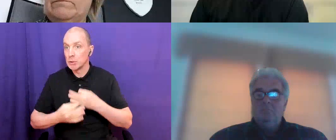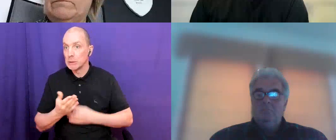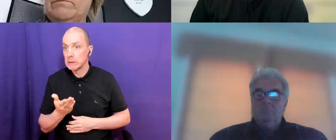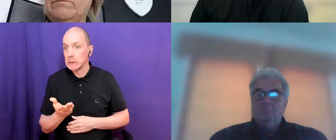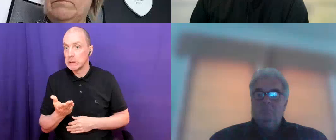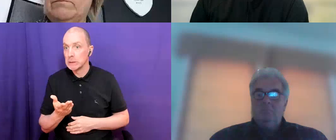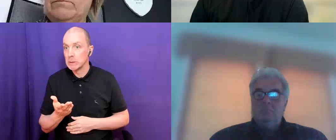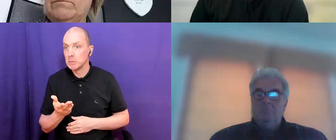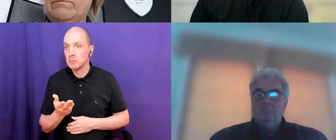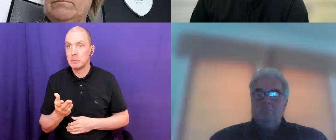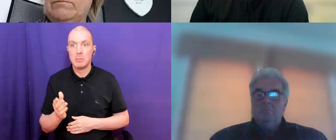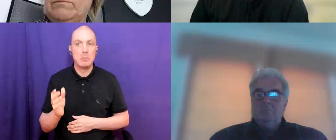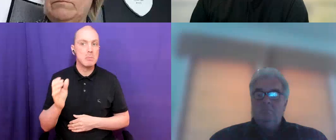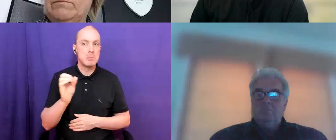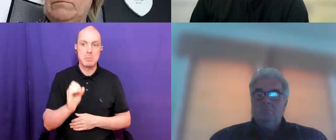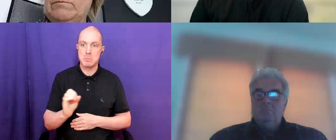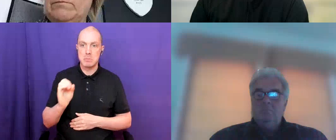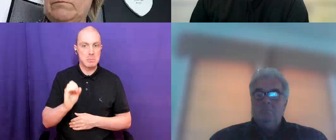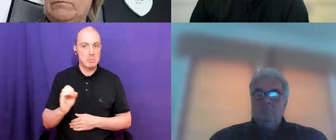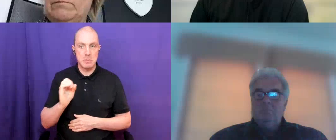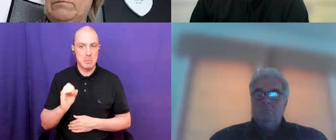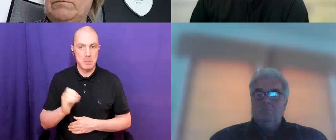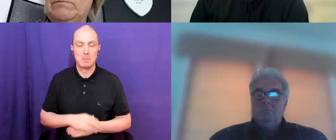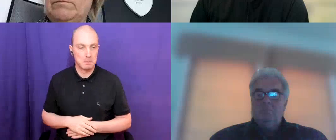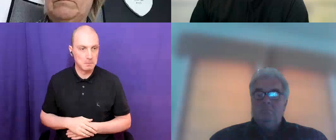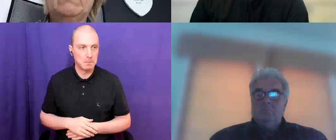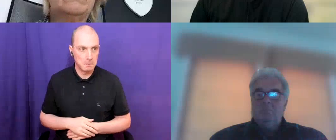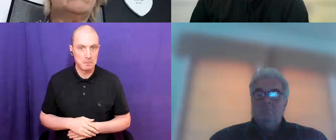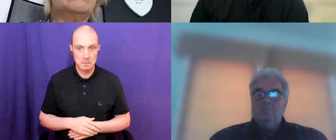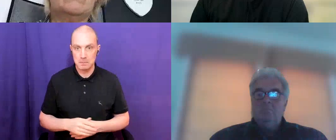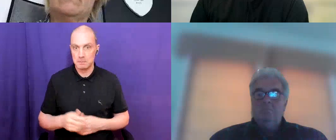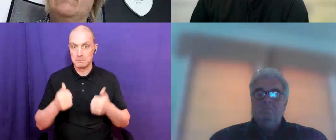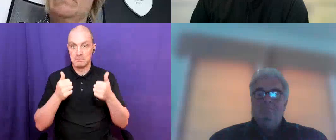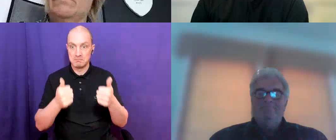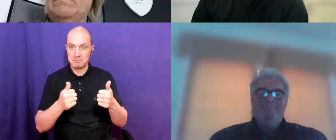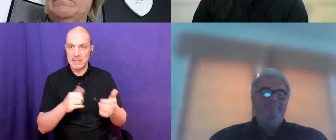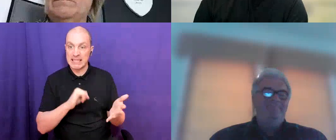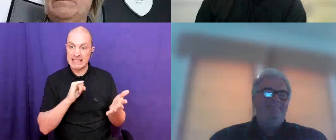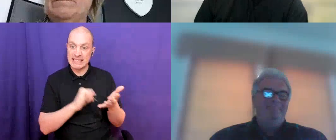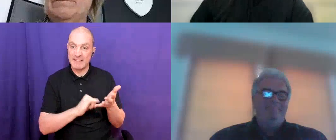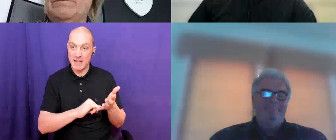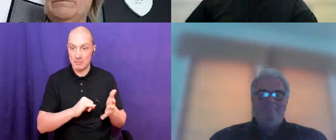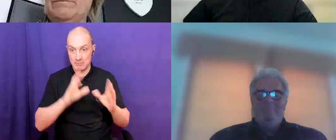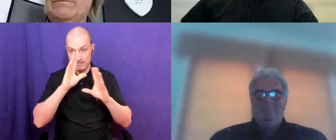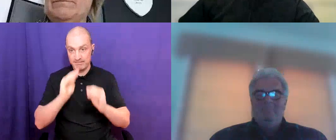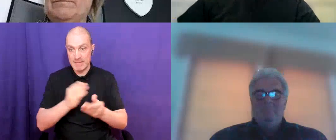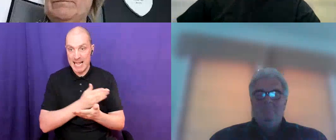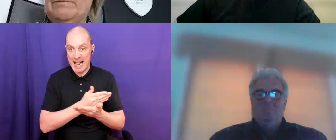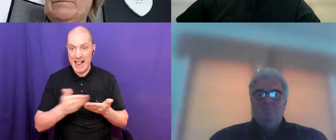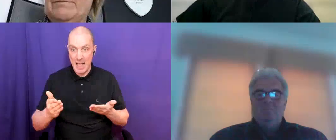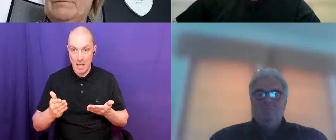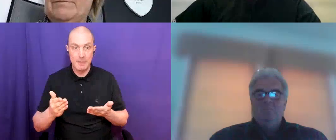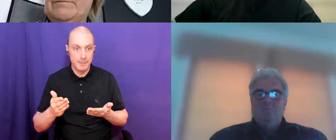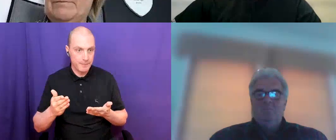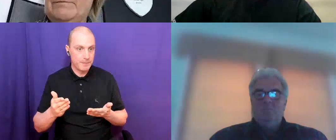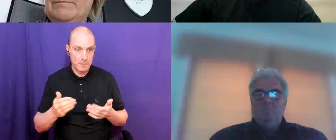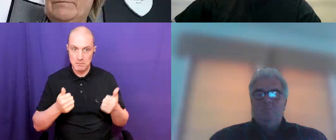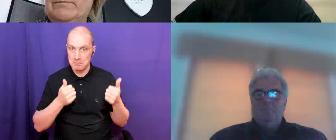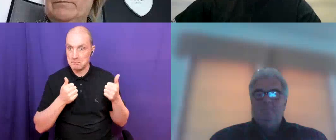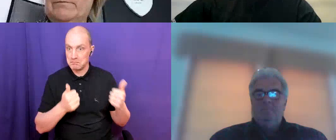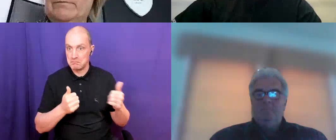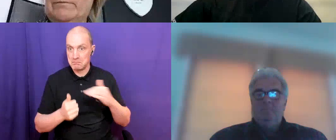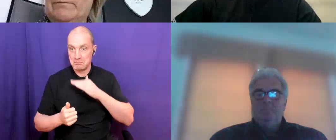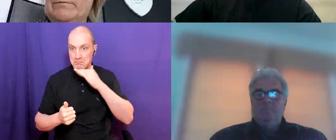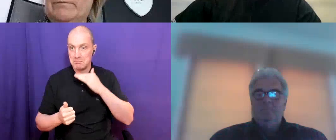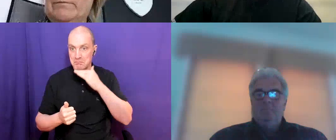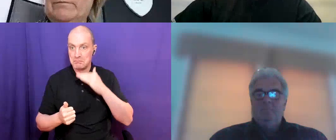I don't see any again, Cleland. Okay, Stevie, you must have nailed every point. Okay, but you're available and colleagues are available should there be